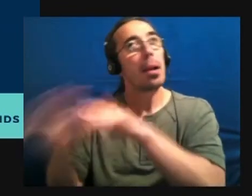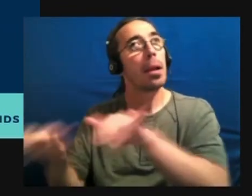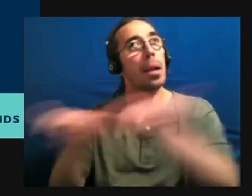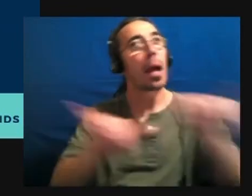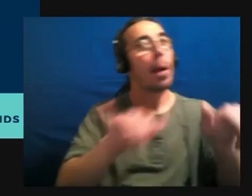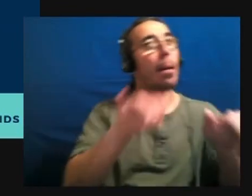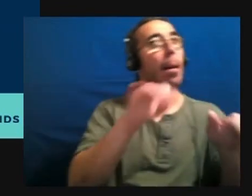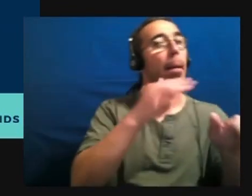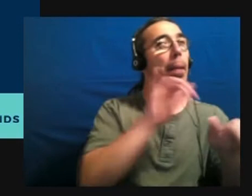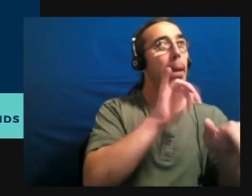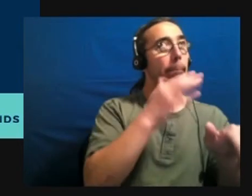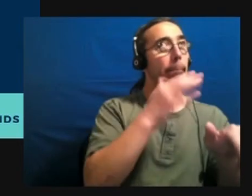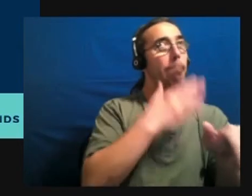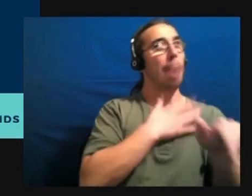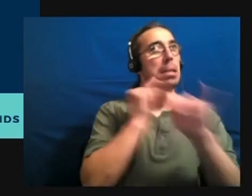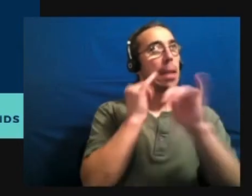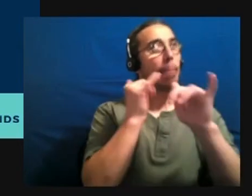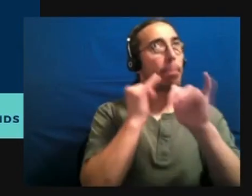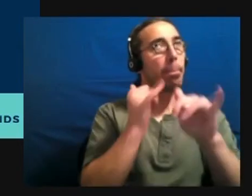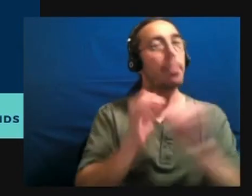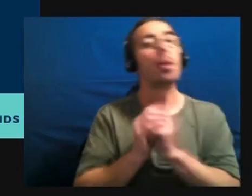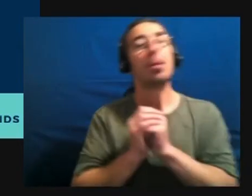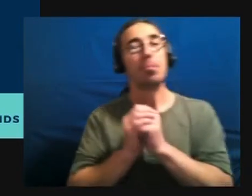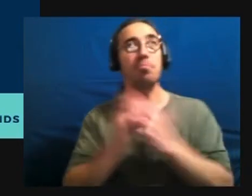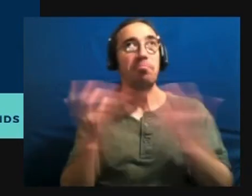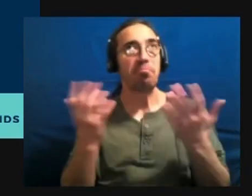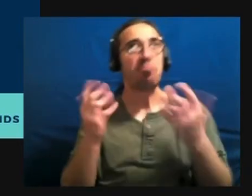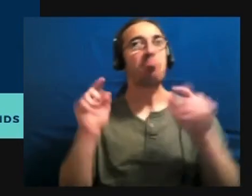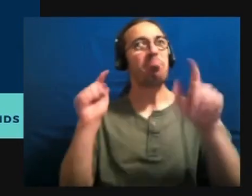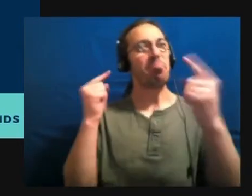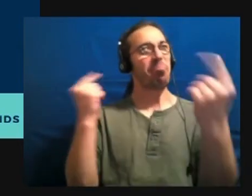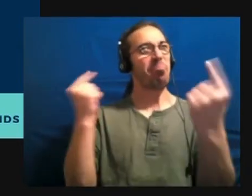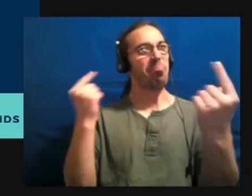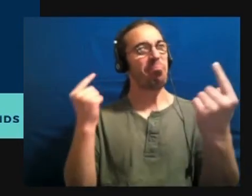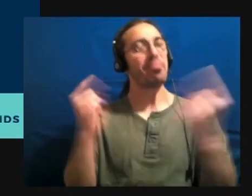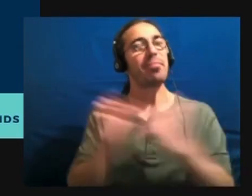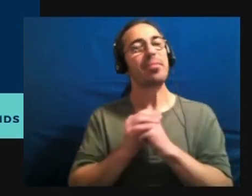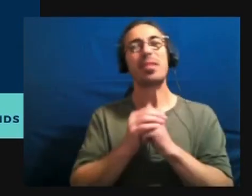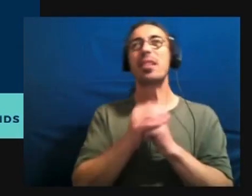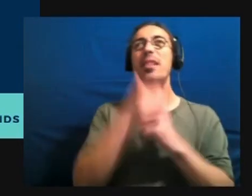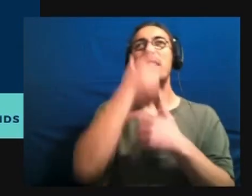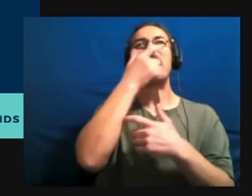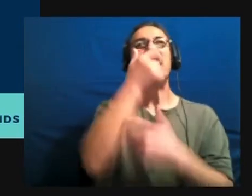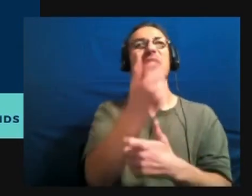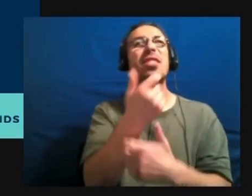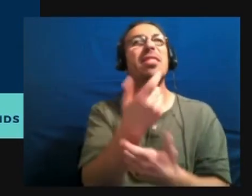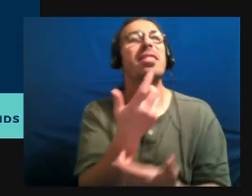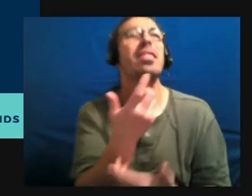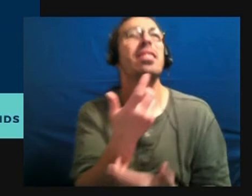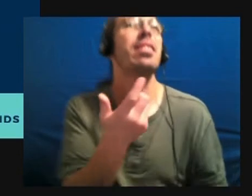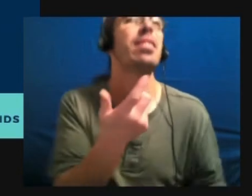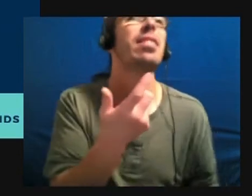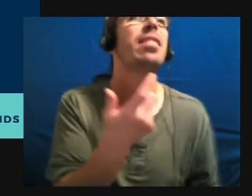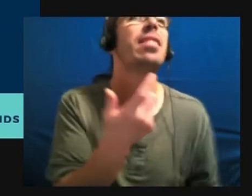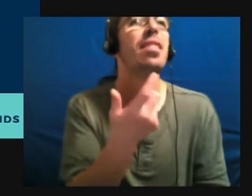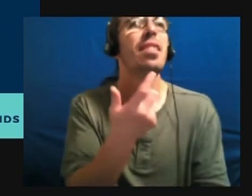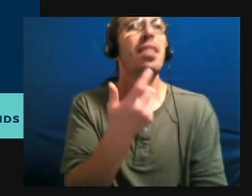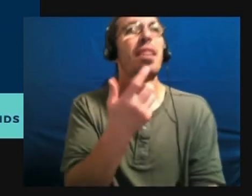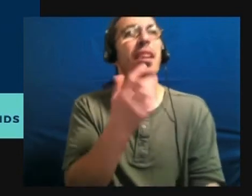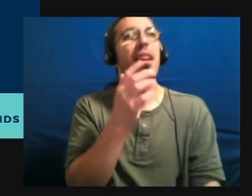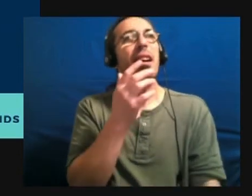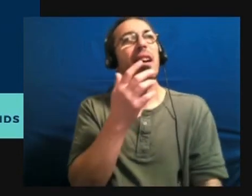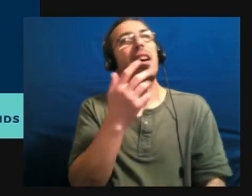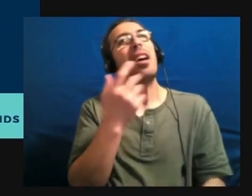ear, um, which is, just a thing that's asymmetrical. Once